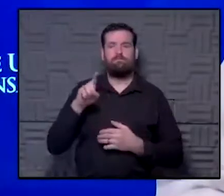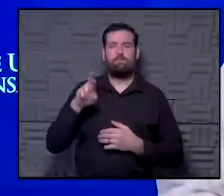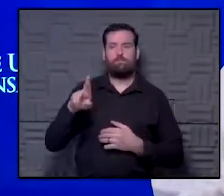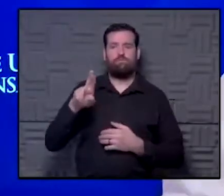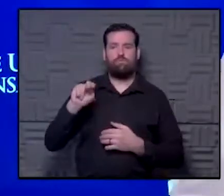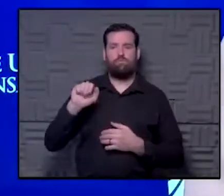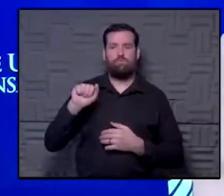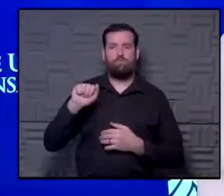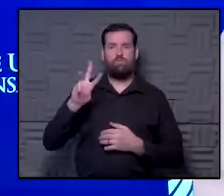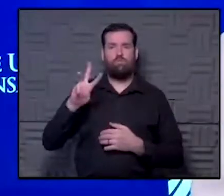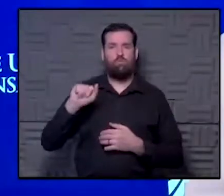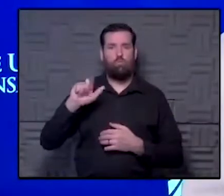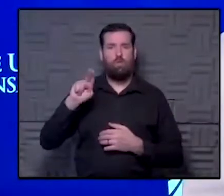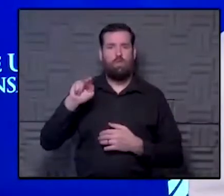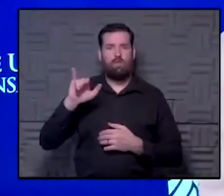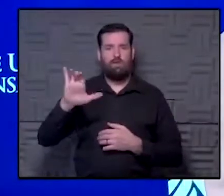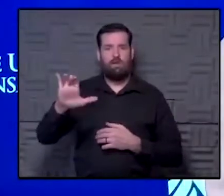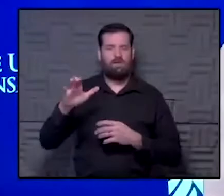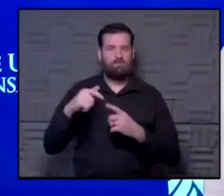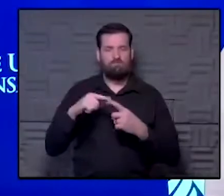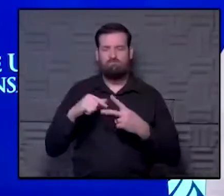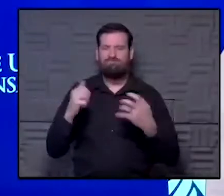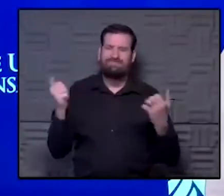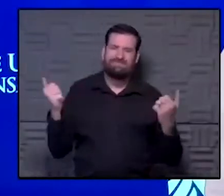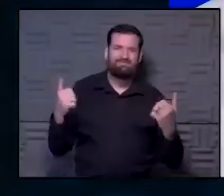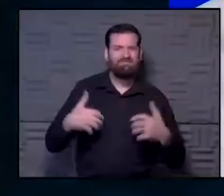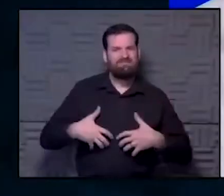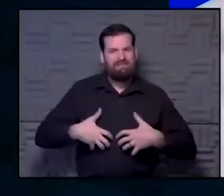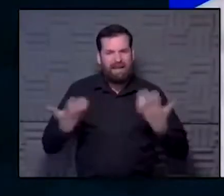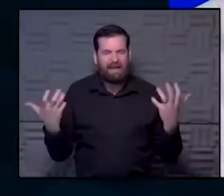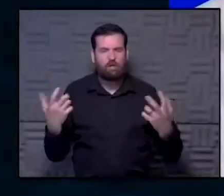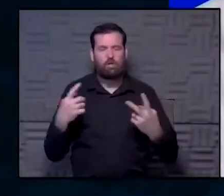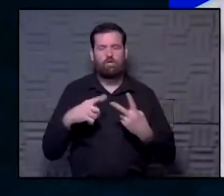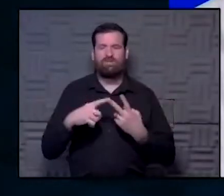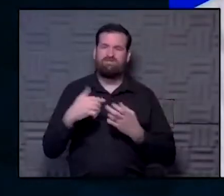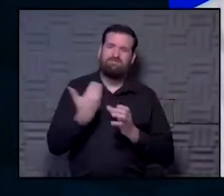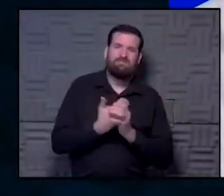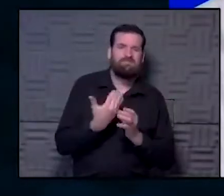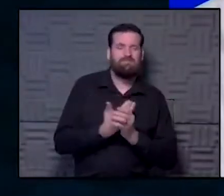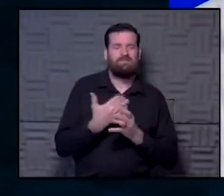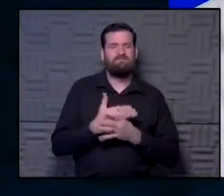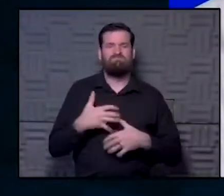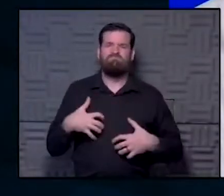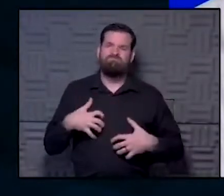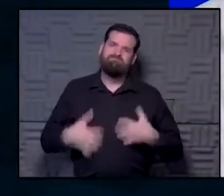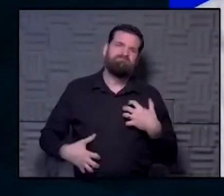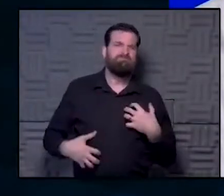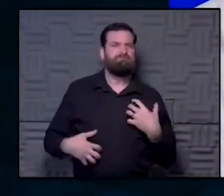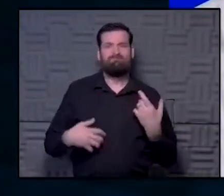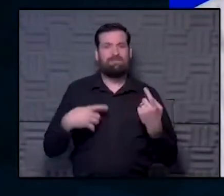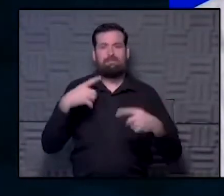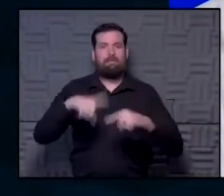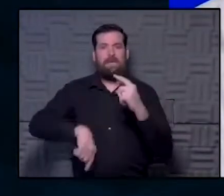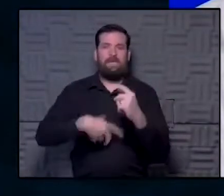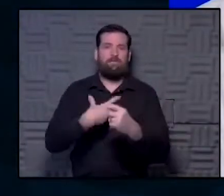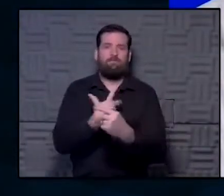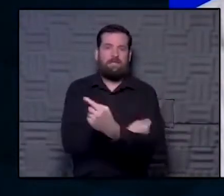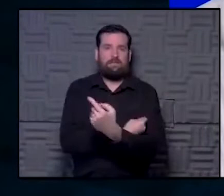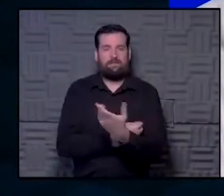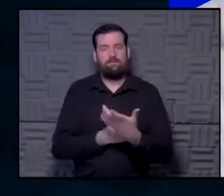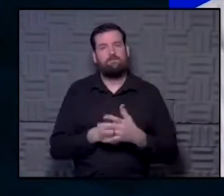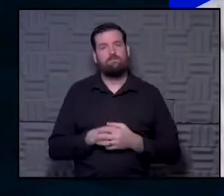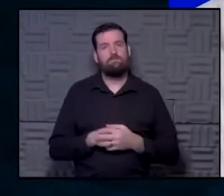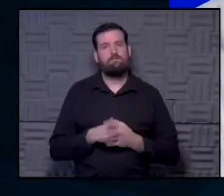Nawalanic could speak to the anger, the angst, the irritation around not being able to get a vaccine,